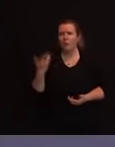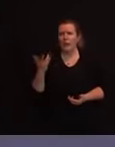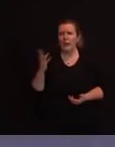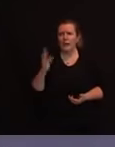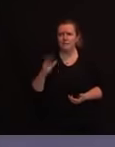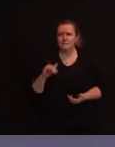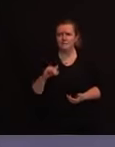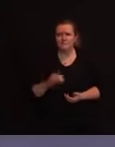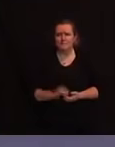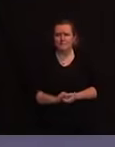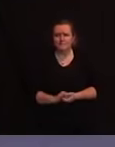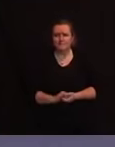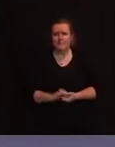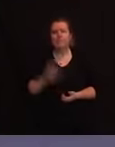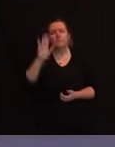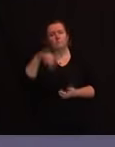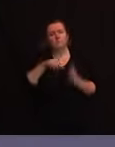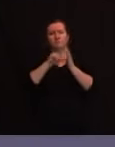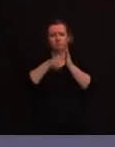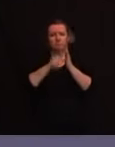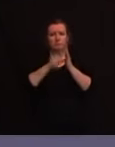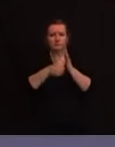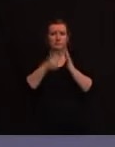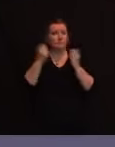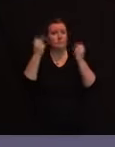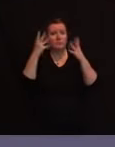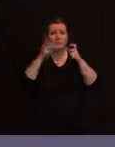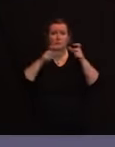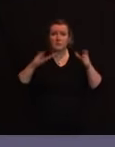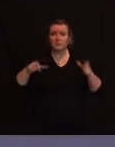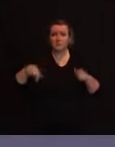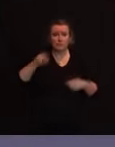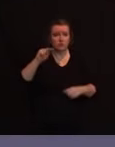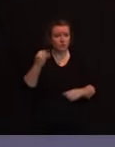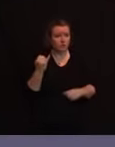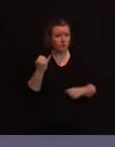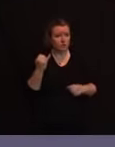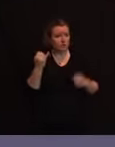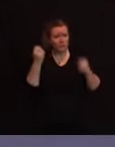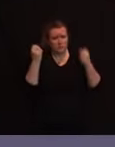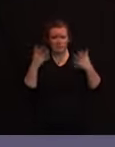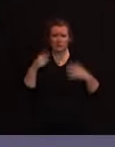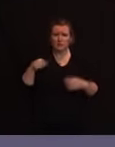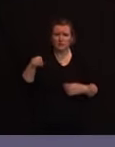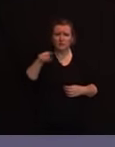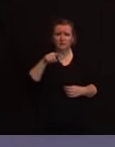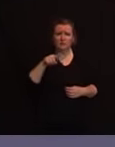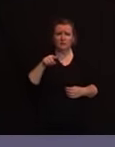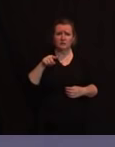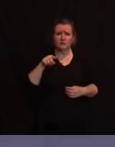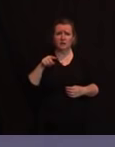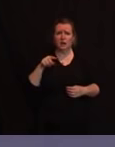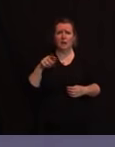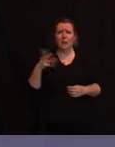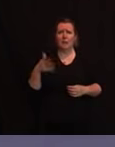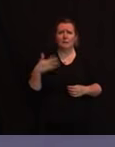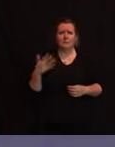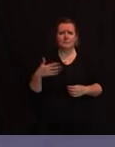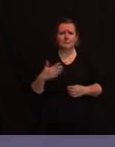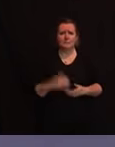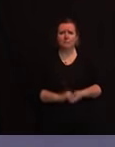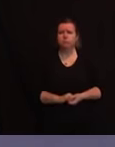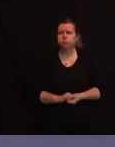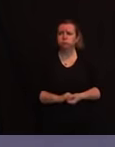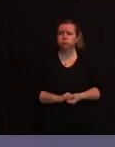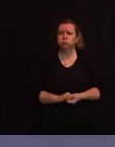overwhelming amount of folks in this state who, in this extraordinary moment, even